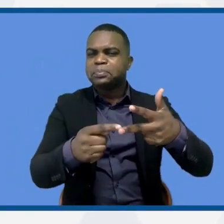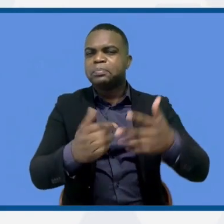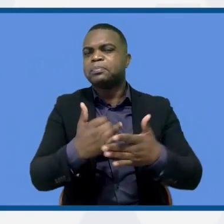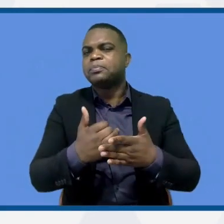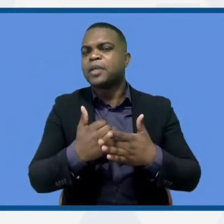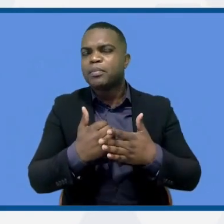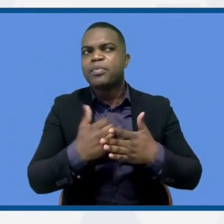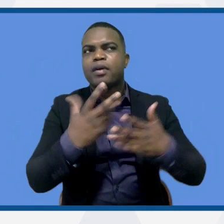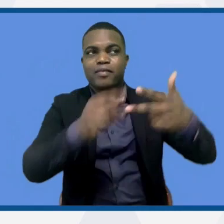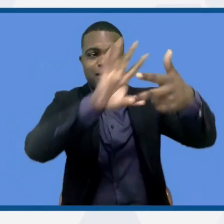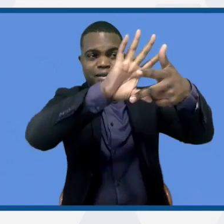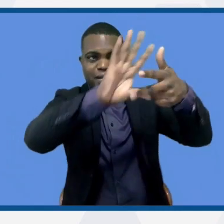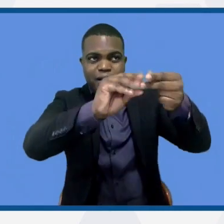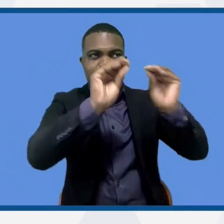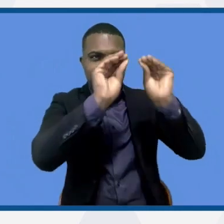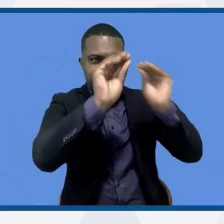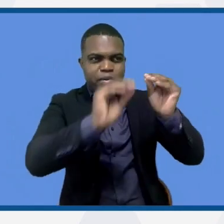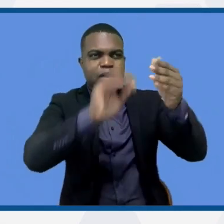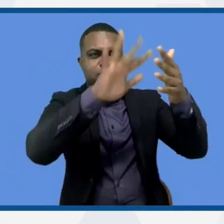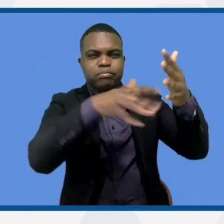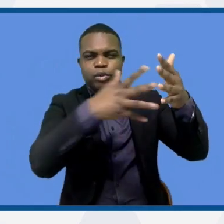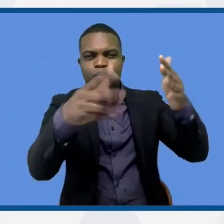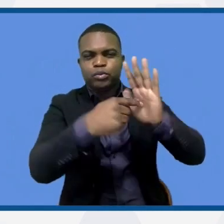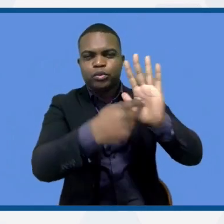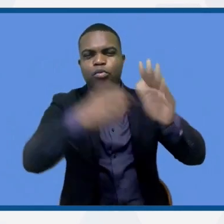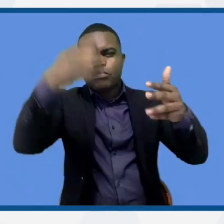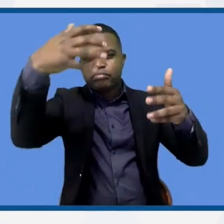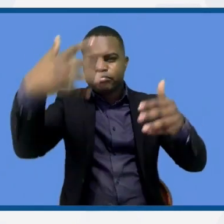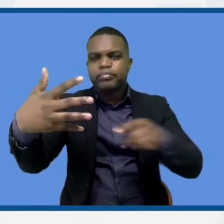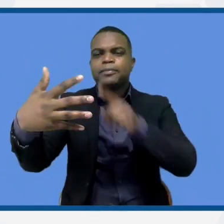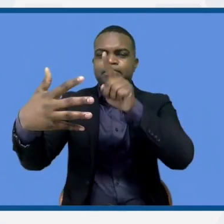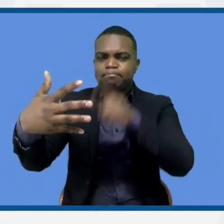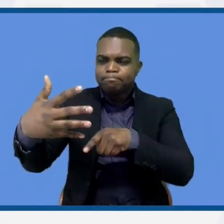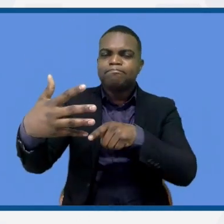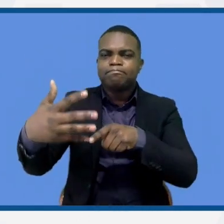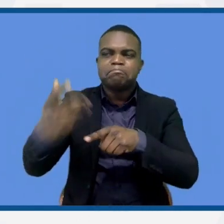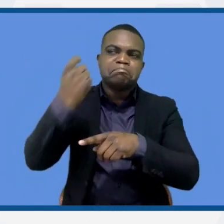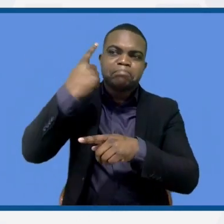The area that we could gather with the three metrics that I talked about.